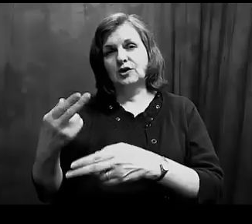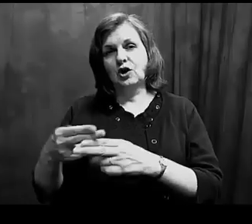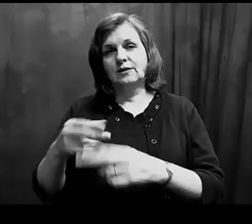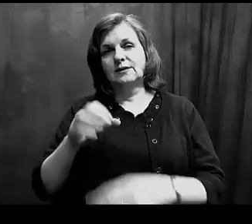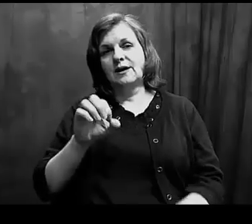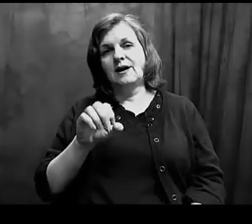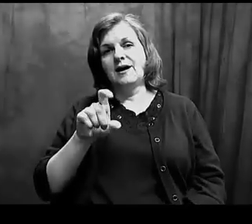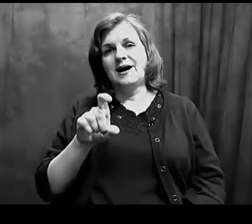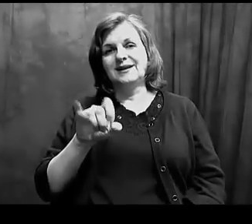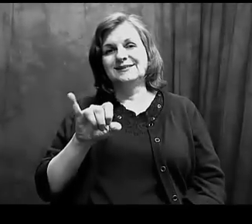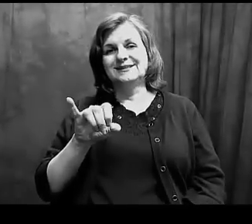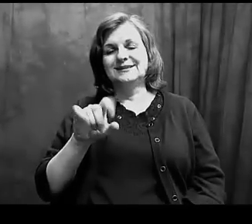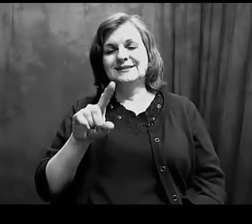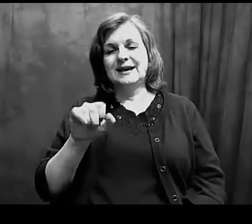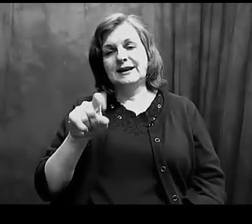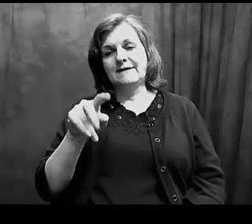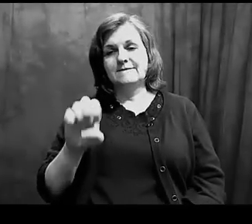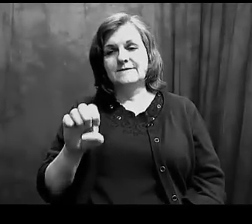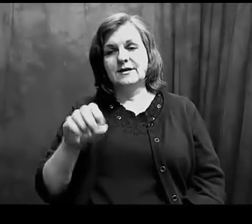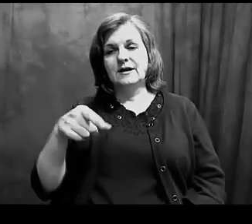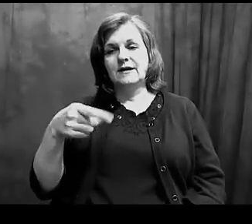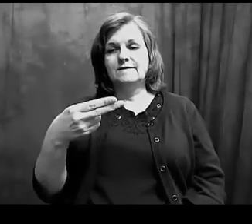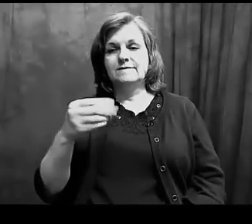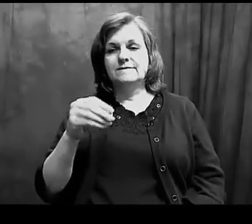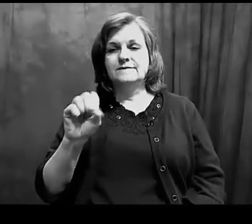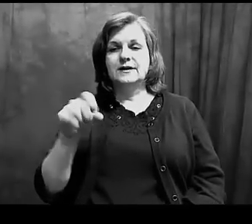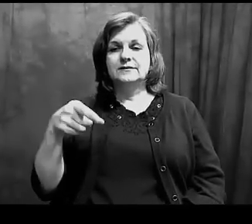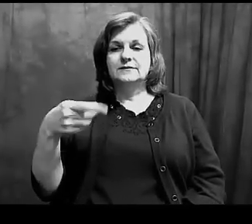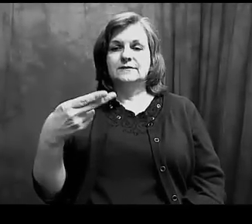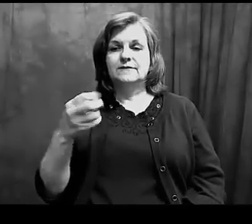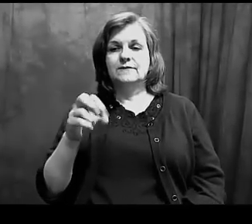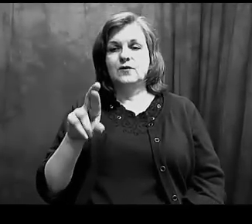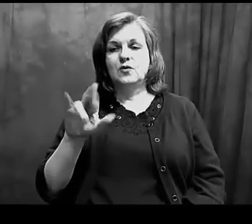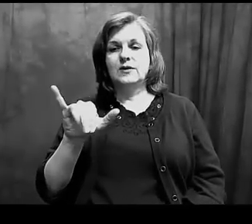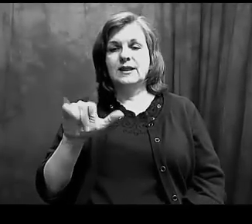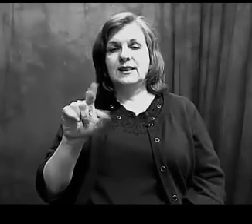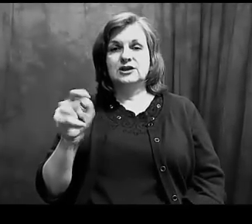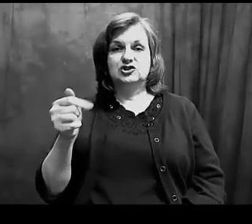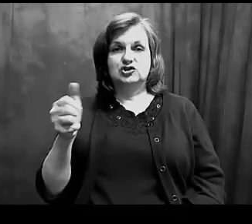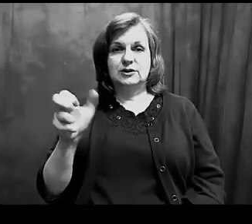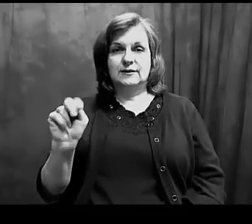which is part of this process known as oxidative phosphorylation.